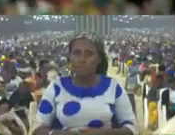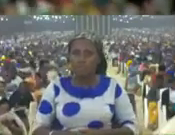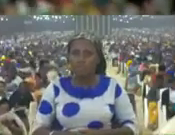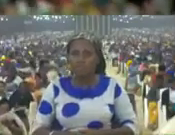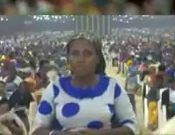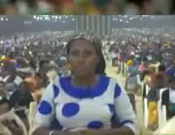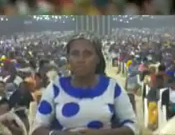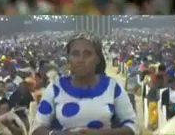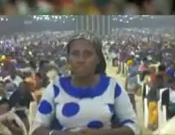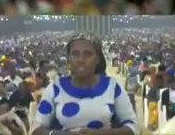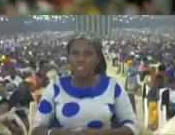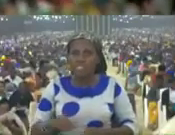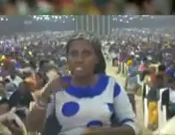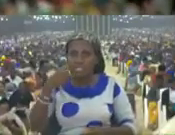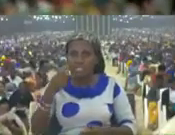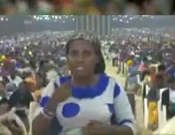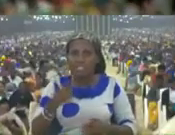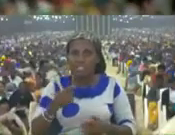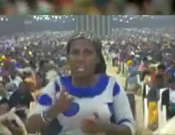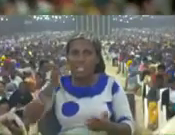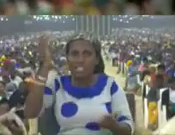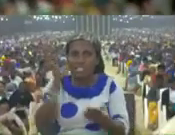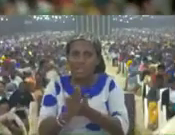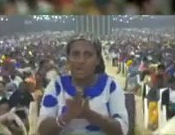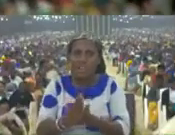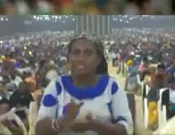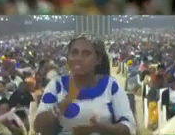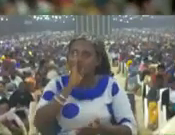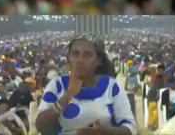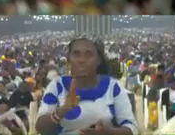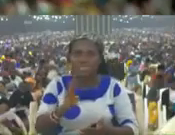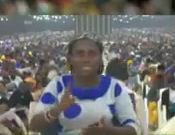He says, stop being afraid of the lion